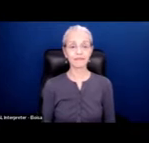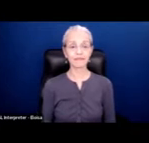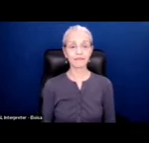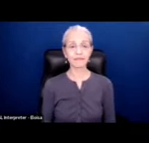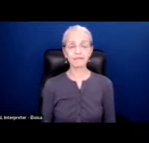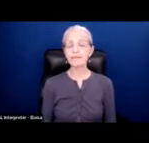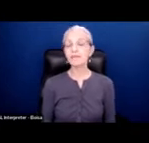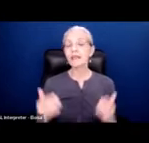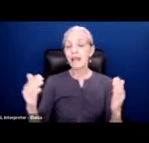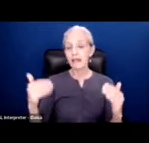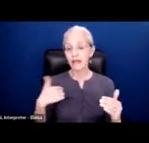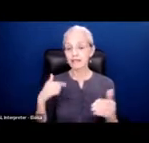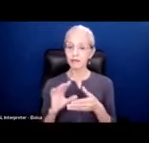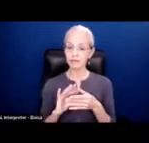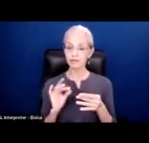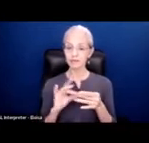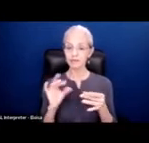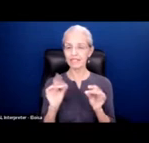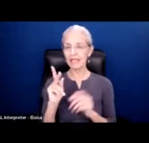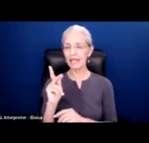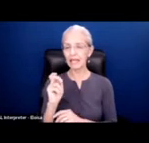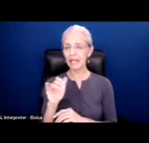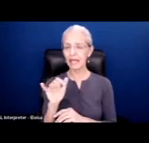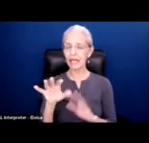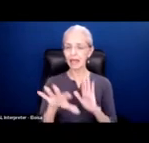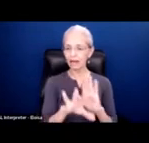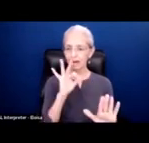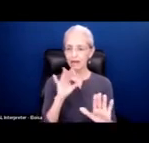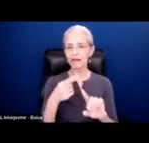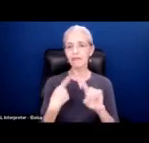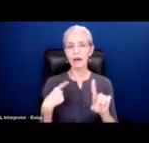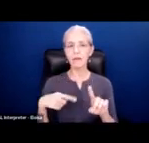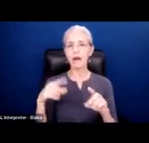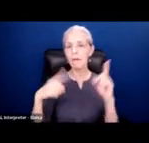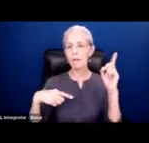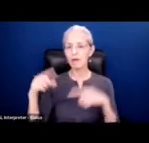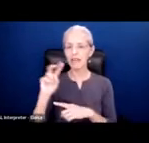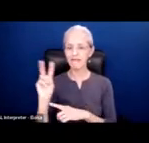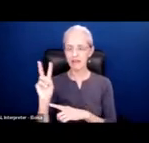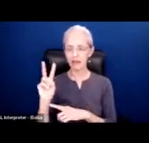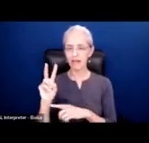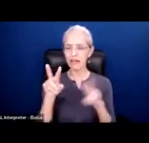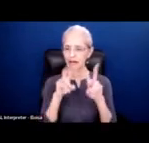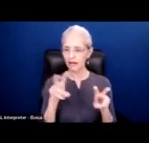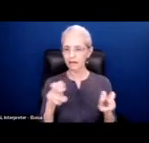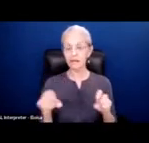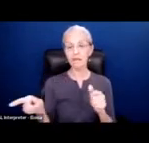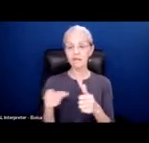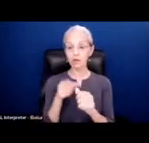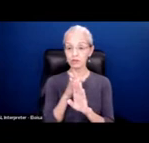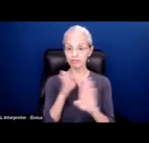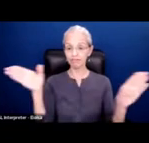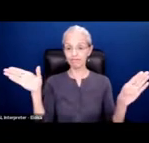Next, I'll be presenting some of the key findings from our multivariate analysis. First, I'm going to give a broad